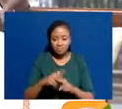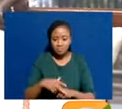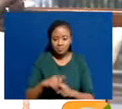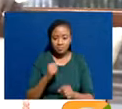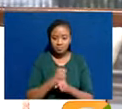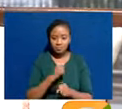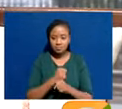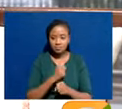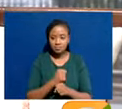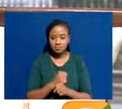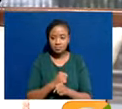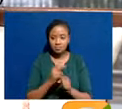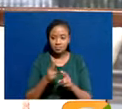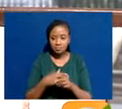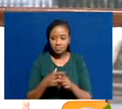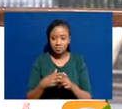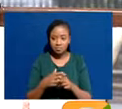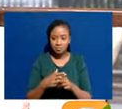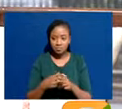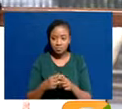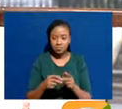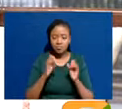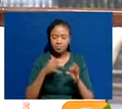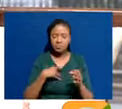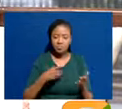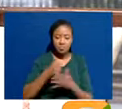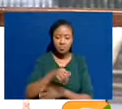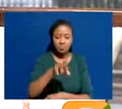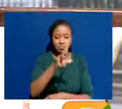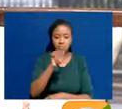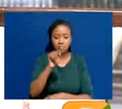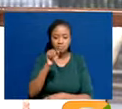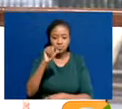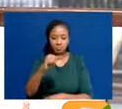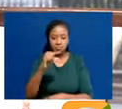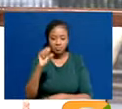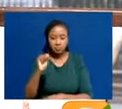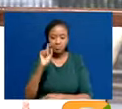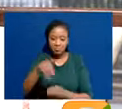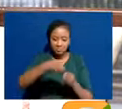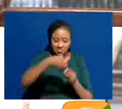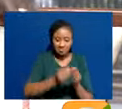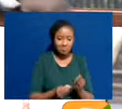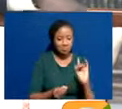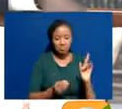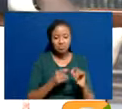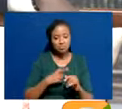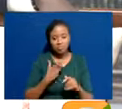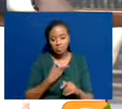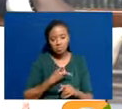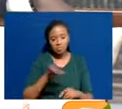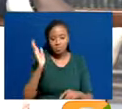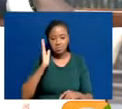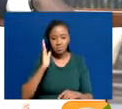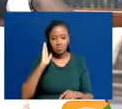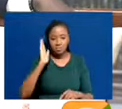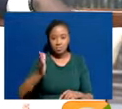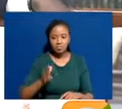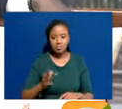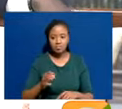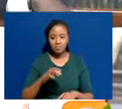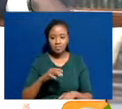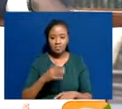closing the financial year, but it should be live. So that even if you pay by RTGS, you don't have to do a manual receipting. It goes straight into the receipting.